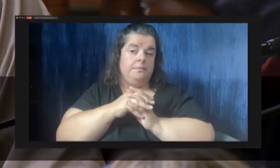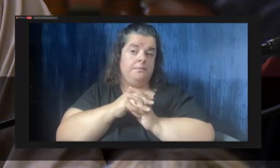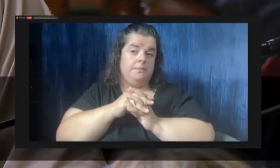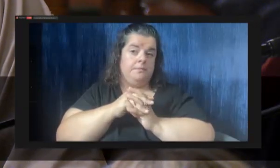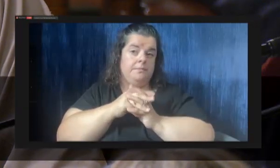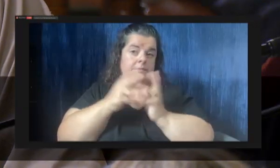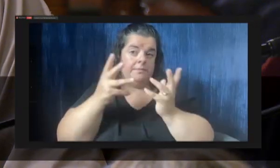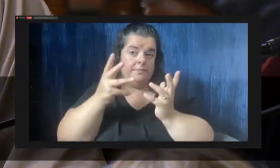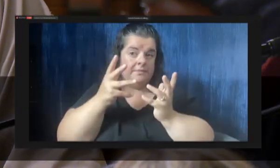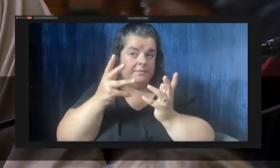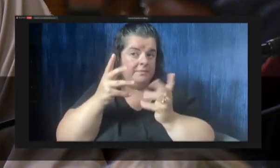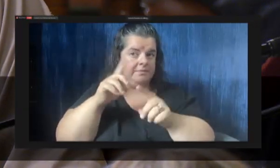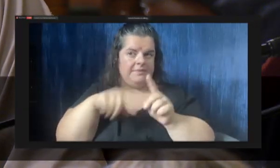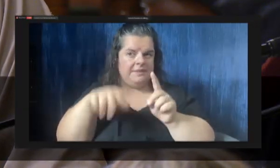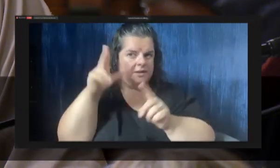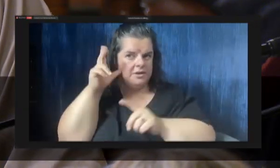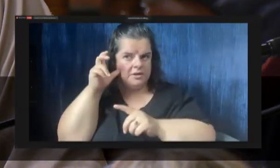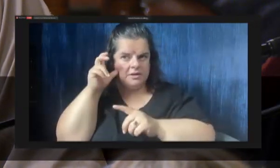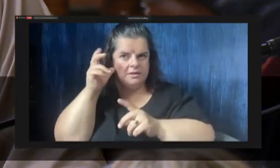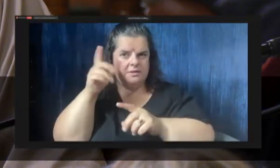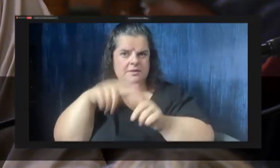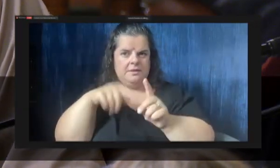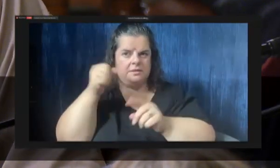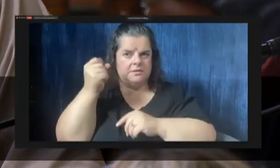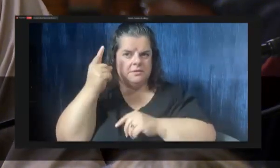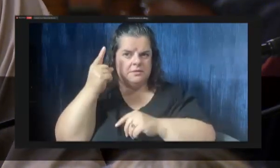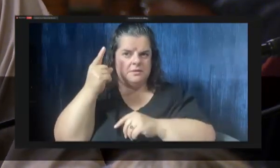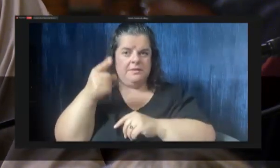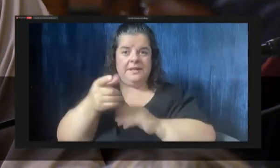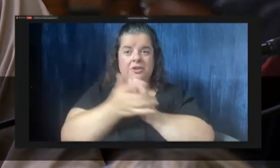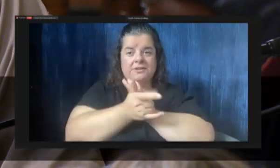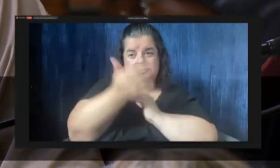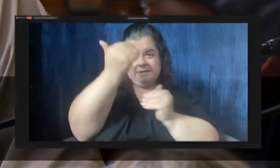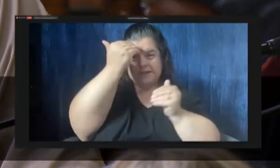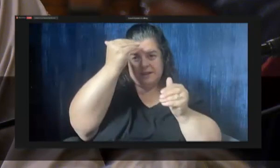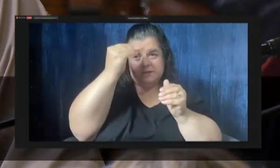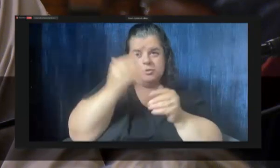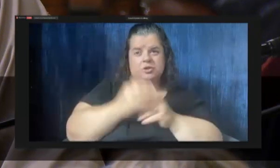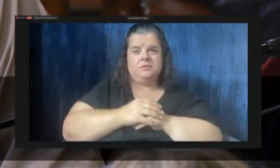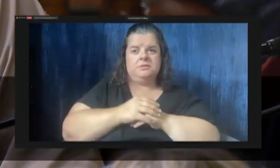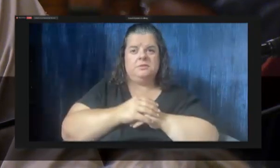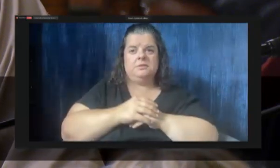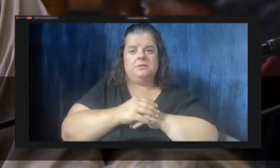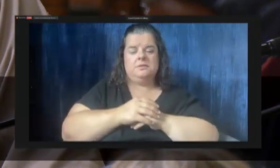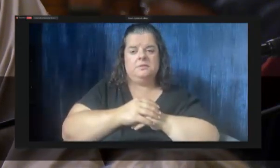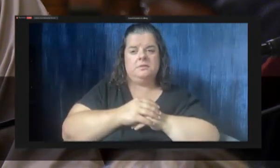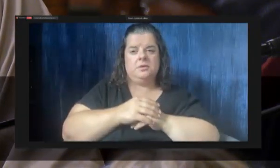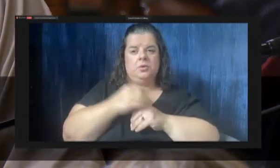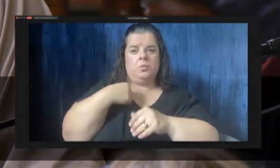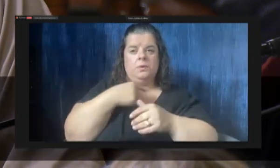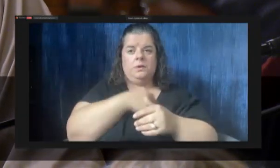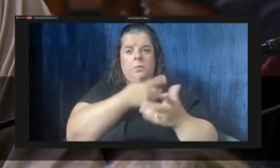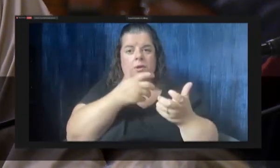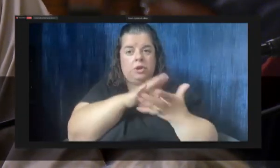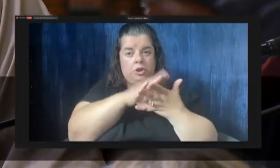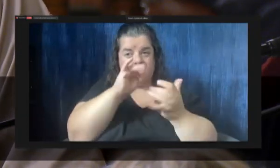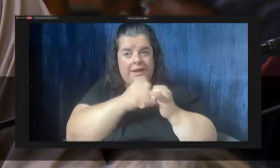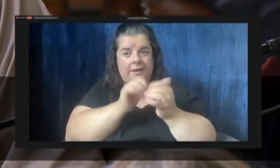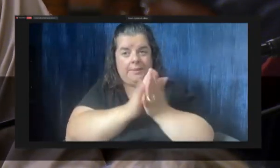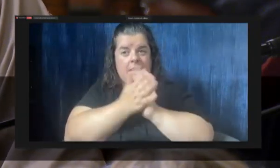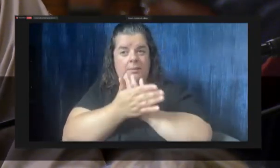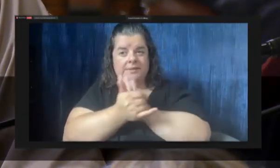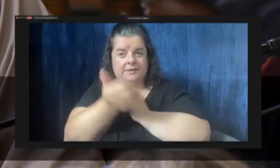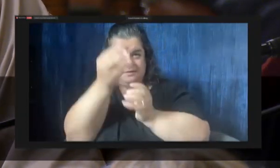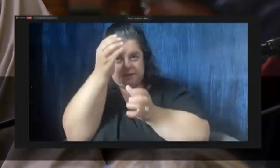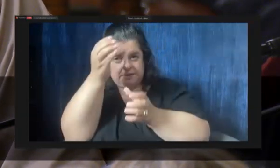hand. They are the experts. I would say that we're trying to learn how to be an expert. This is